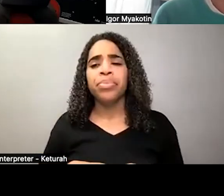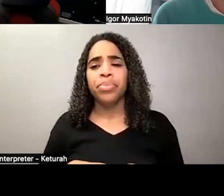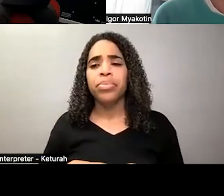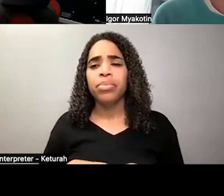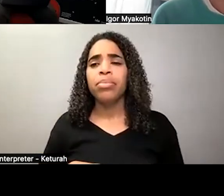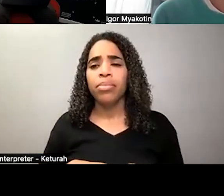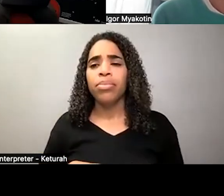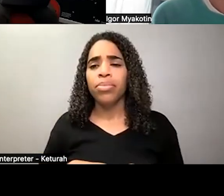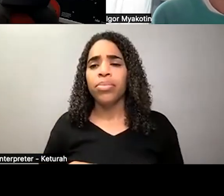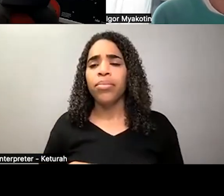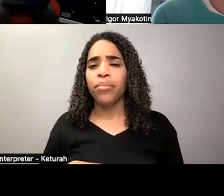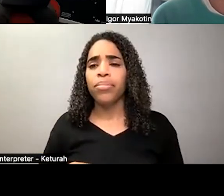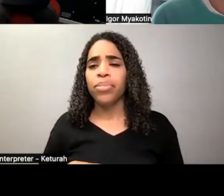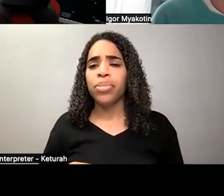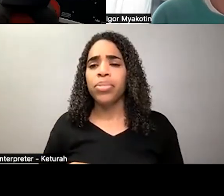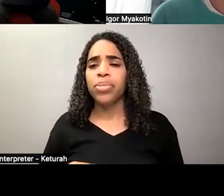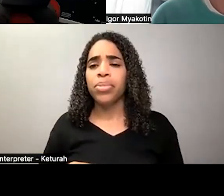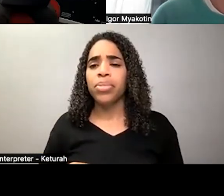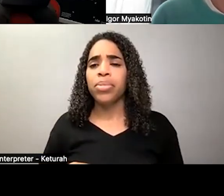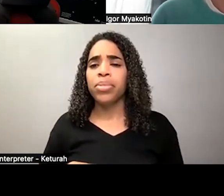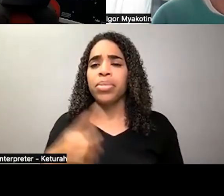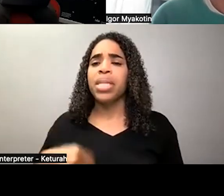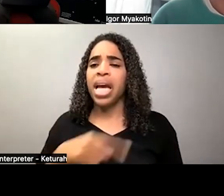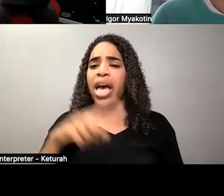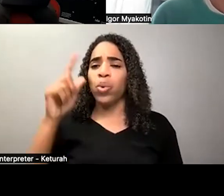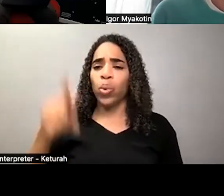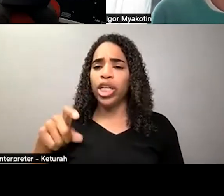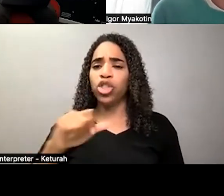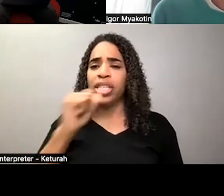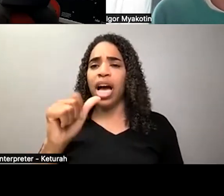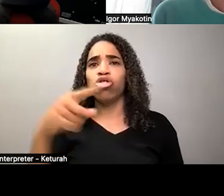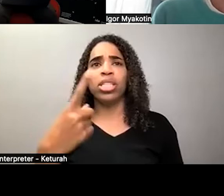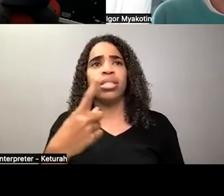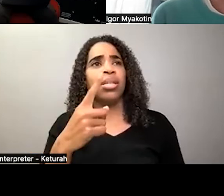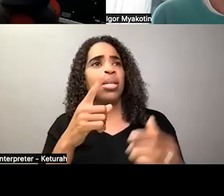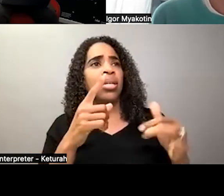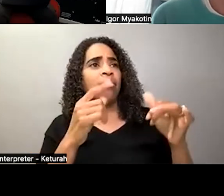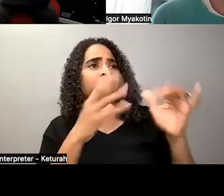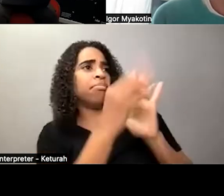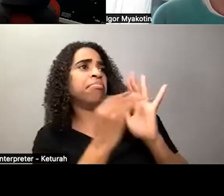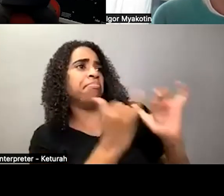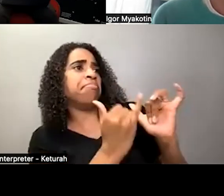ourselves with this European Western meters, and then making movies and showing to